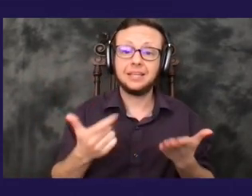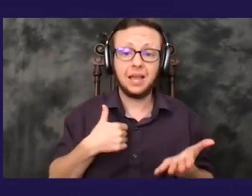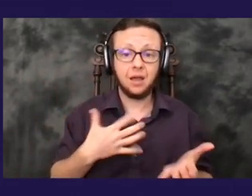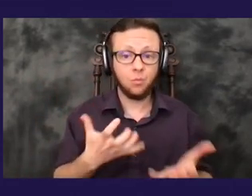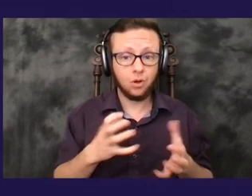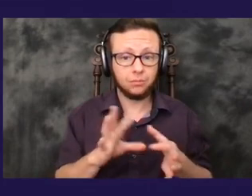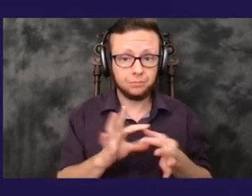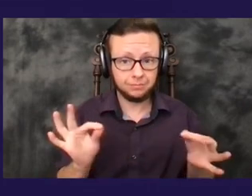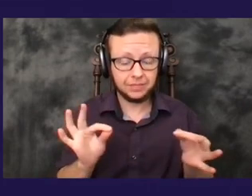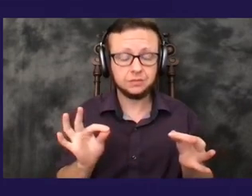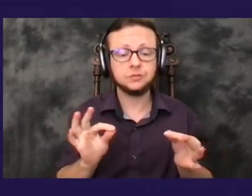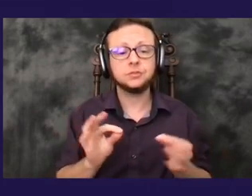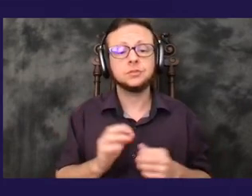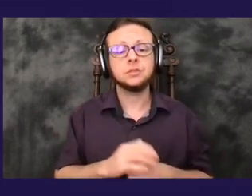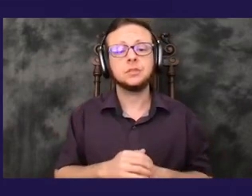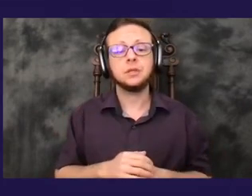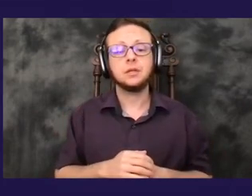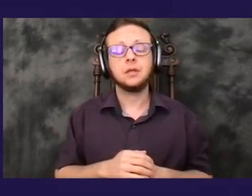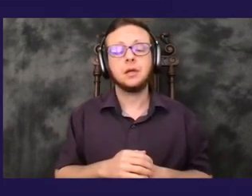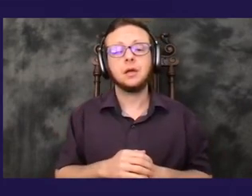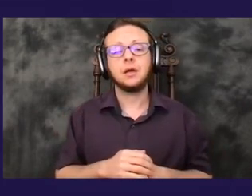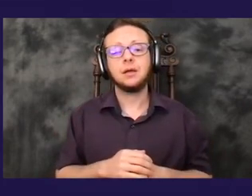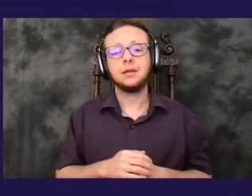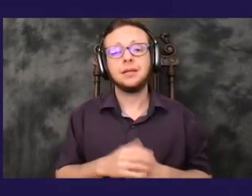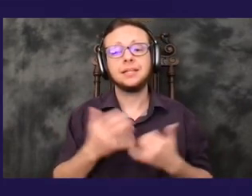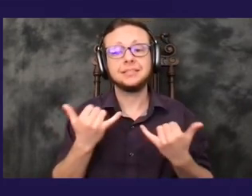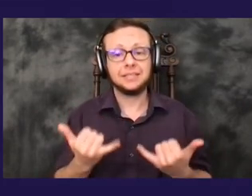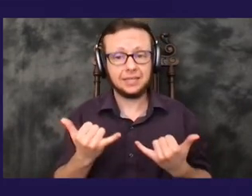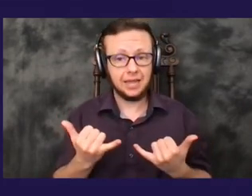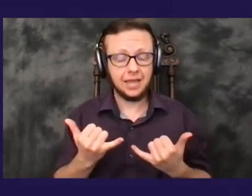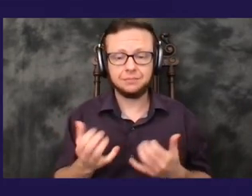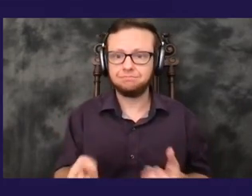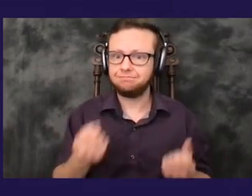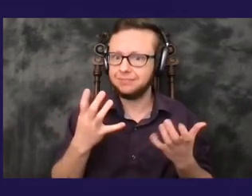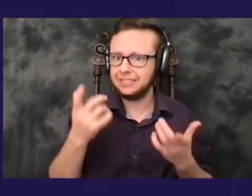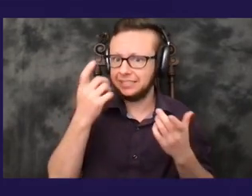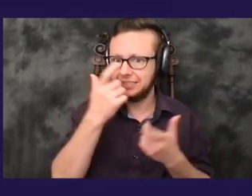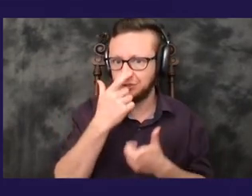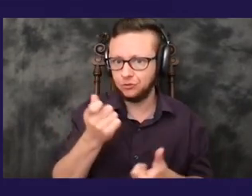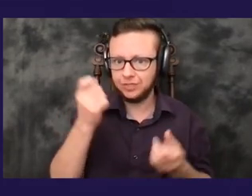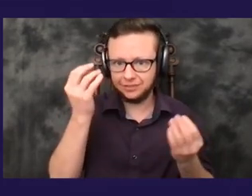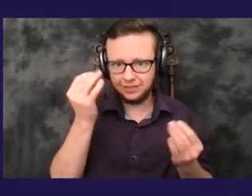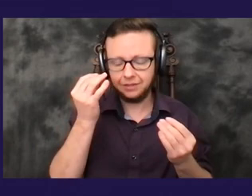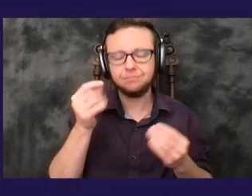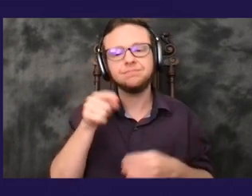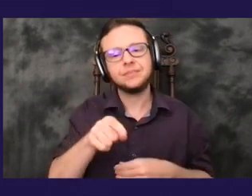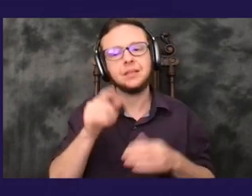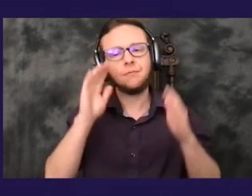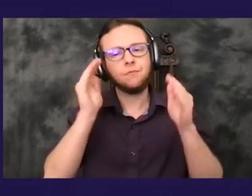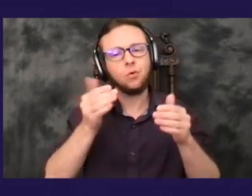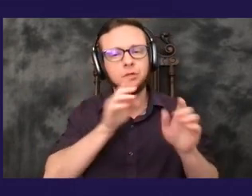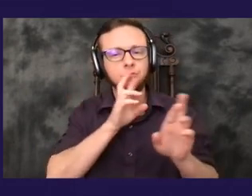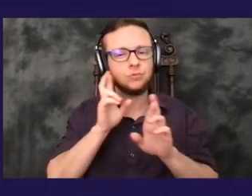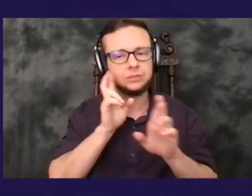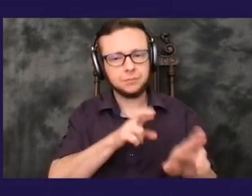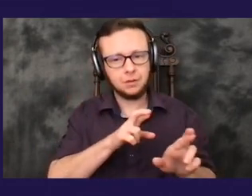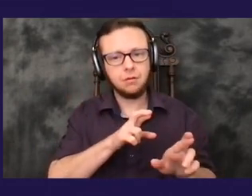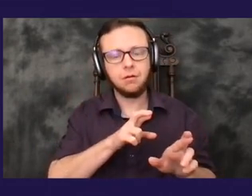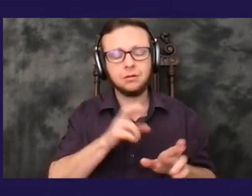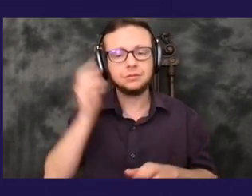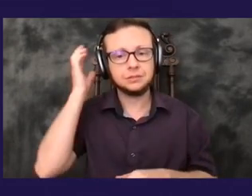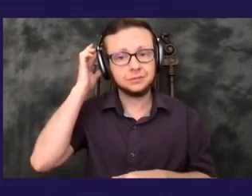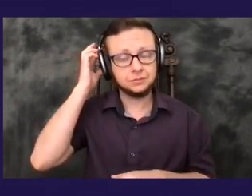although this segment of today's many interesting talks is really focused on response to the